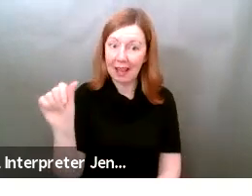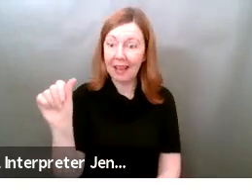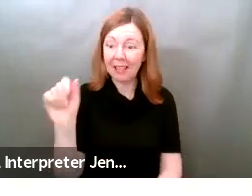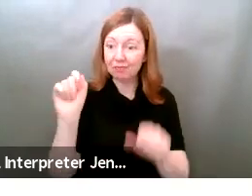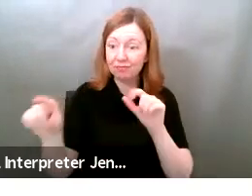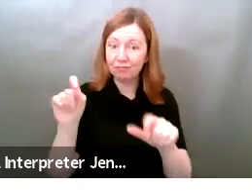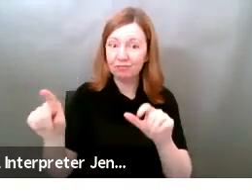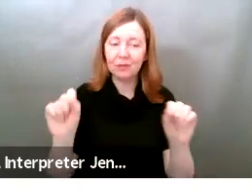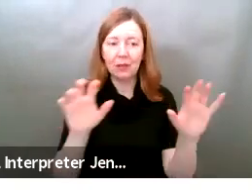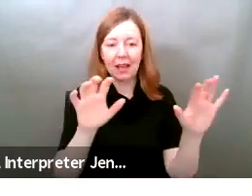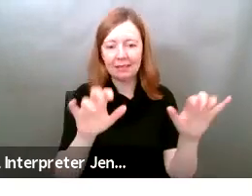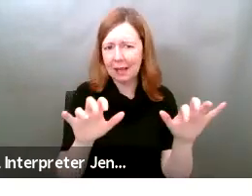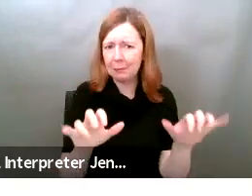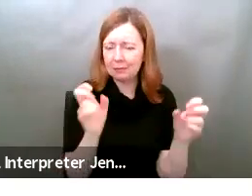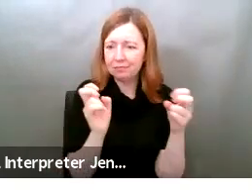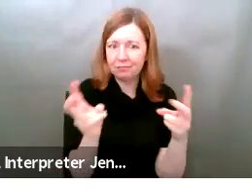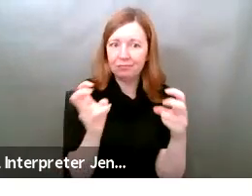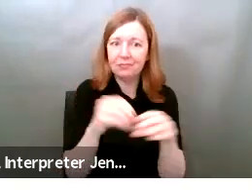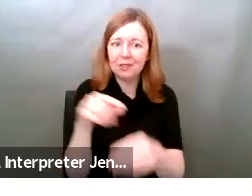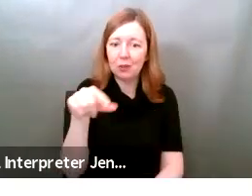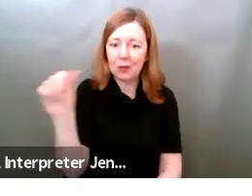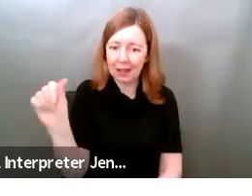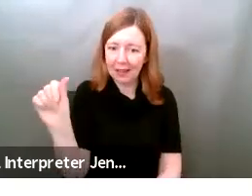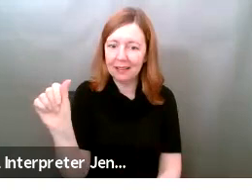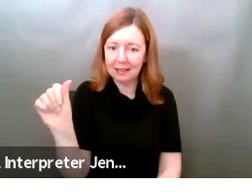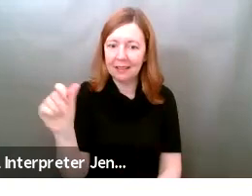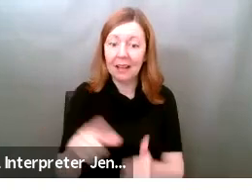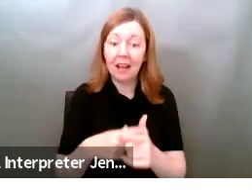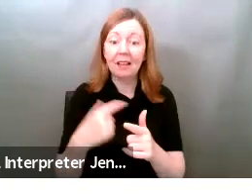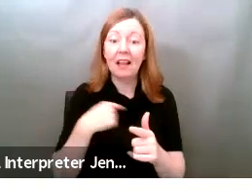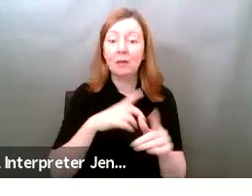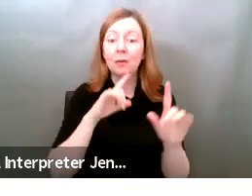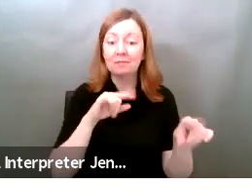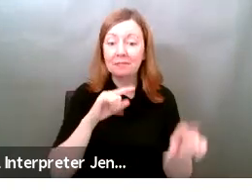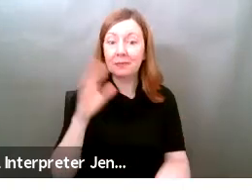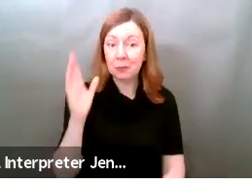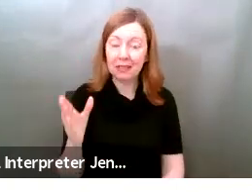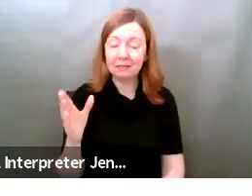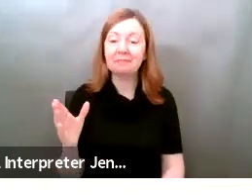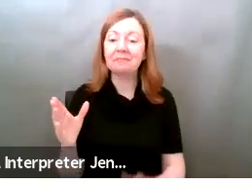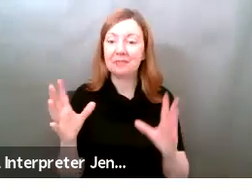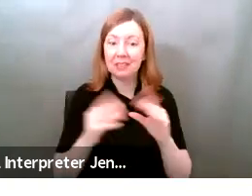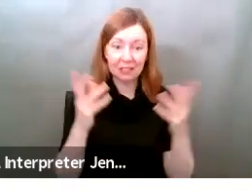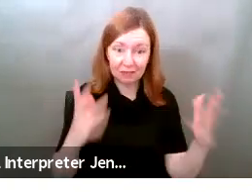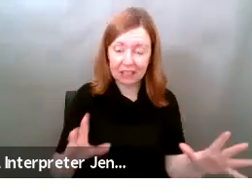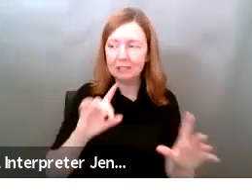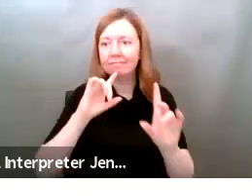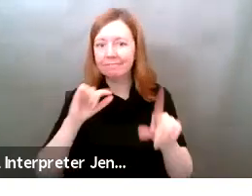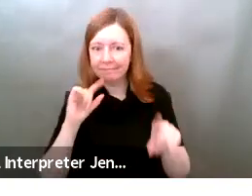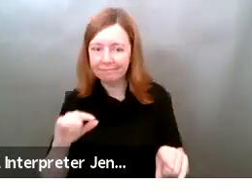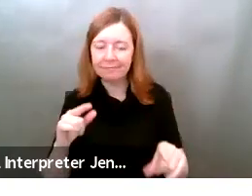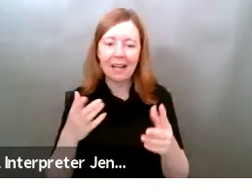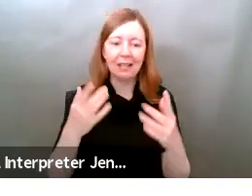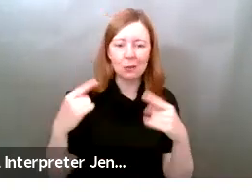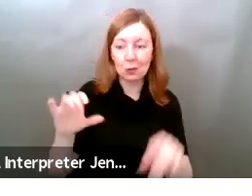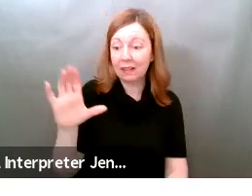you can just type them into the Q&A, and then we'll be answering them at the end of the session, and any questions that we can answer through the